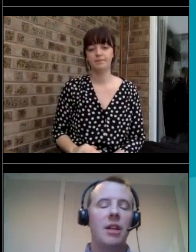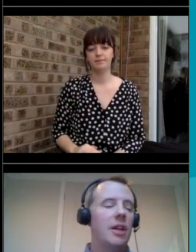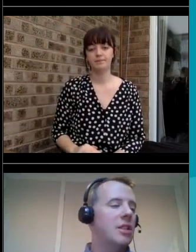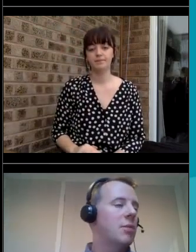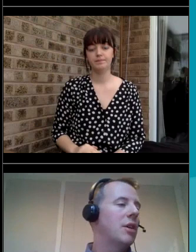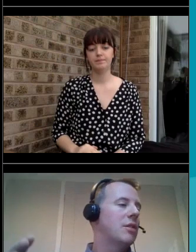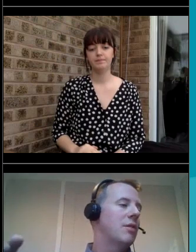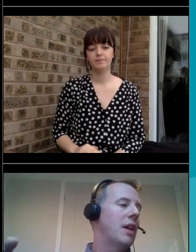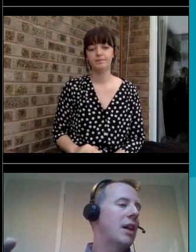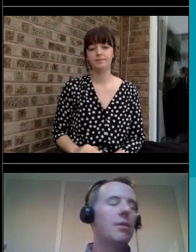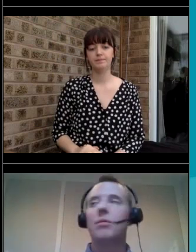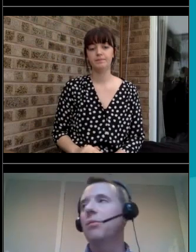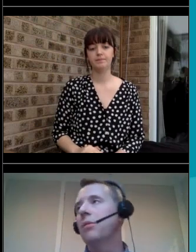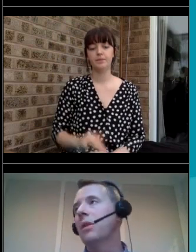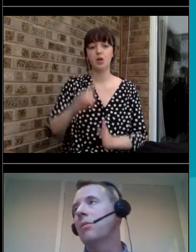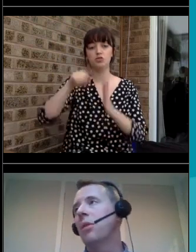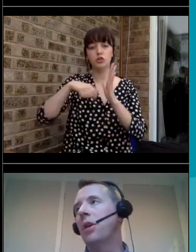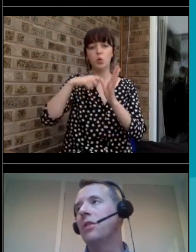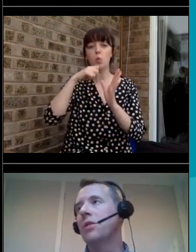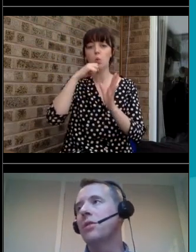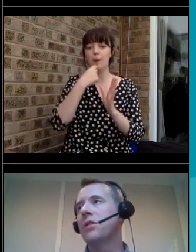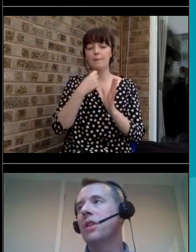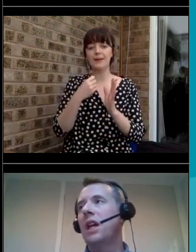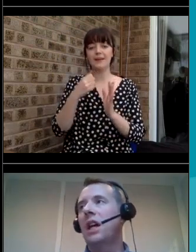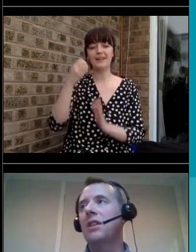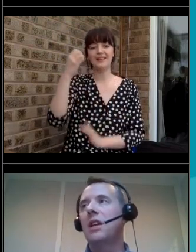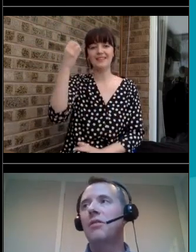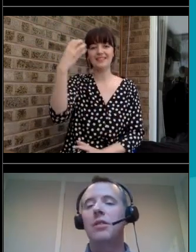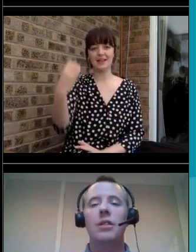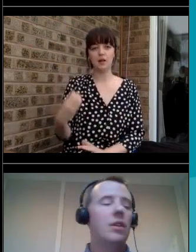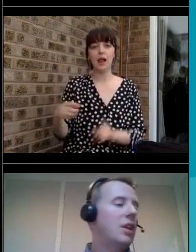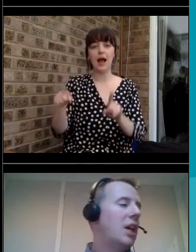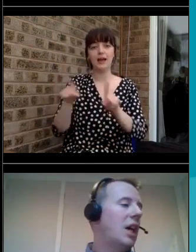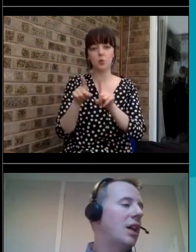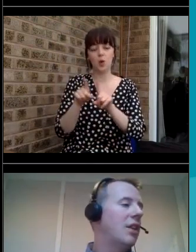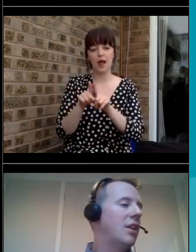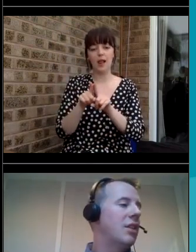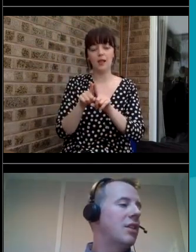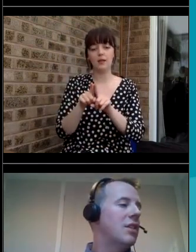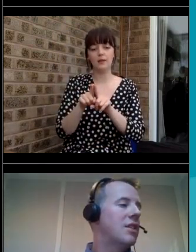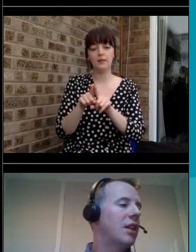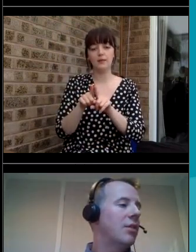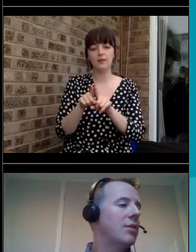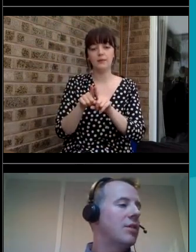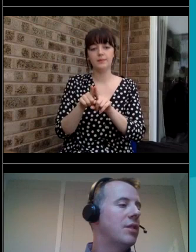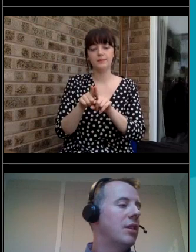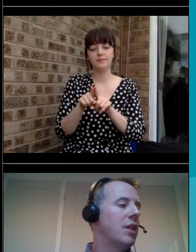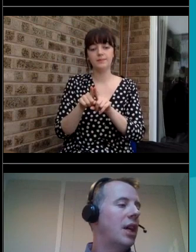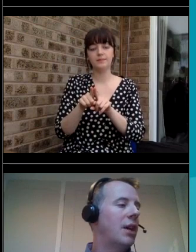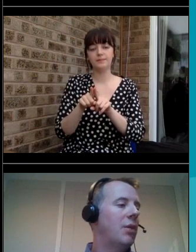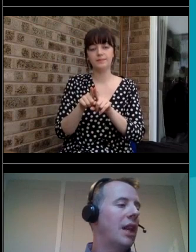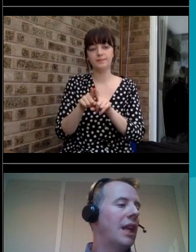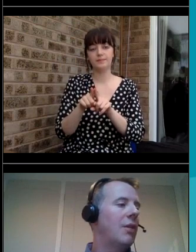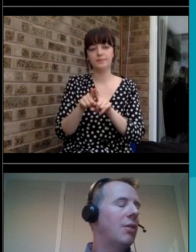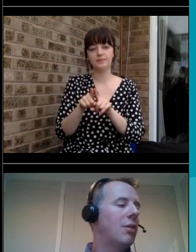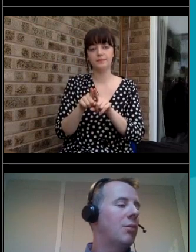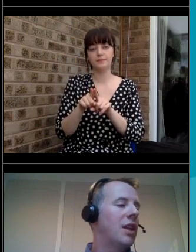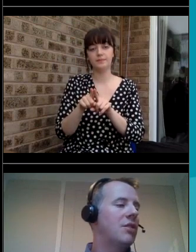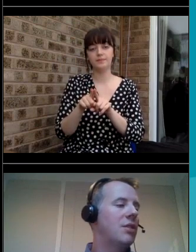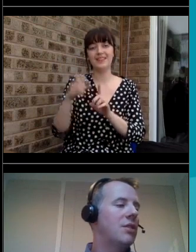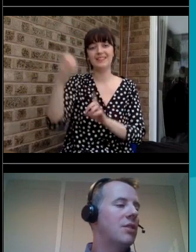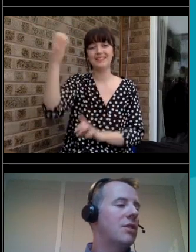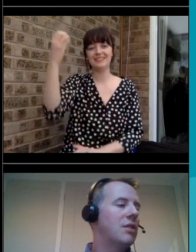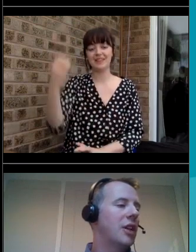going to be signalised as part of our proposals, and therefore the signals will